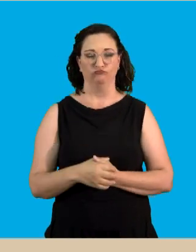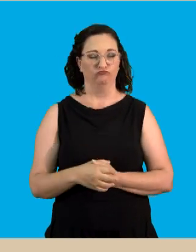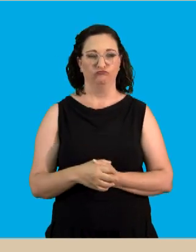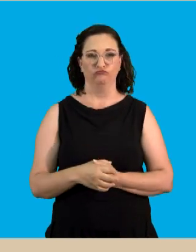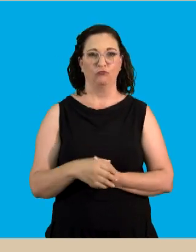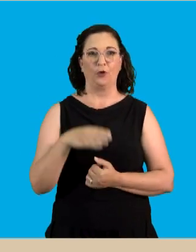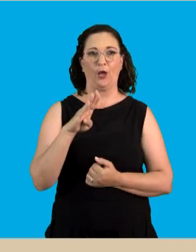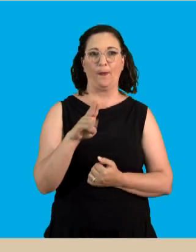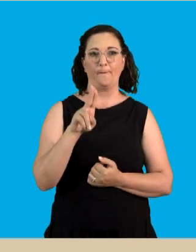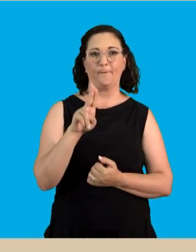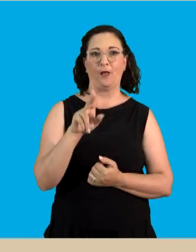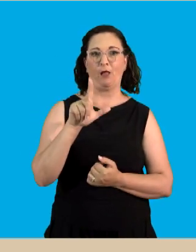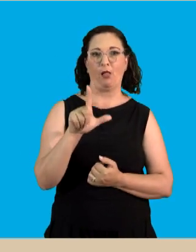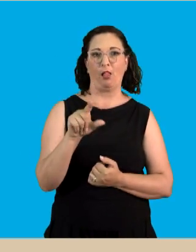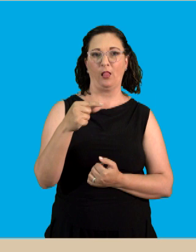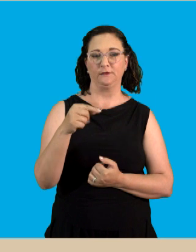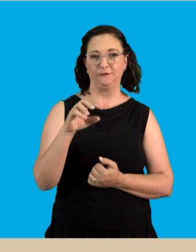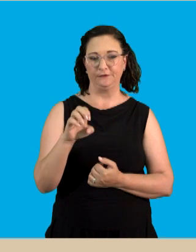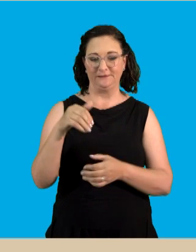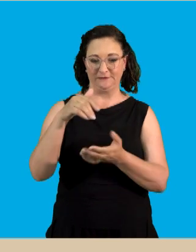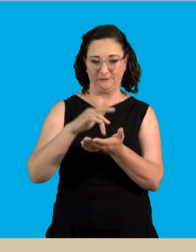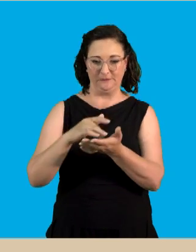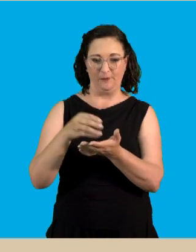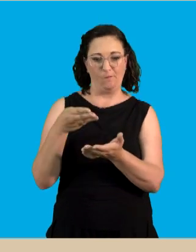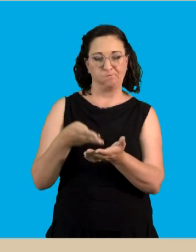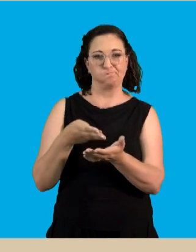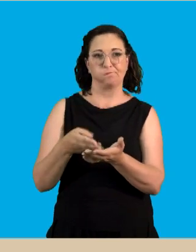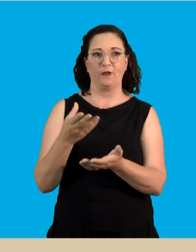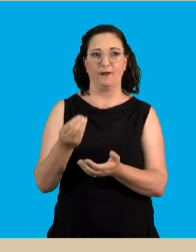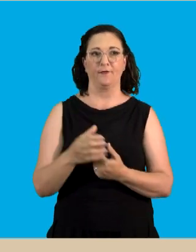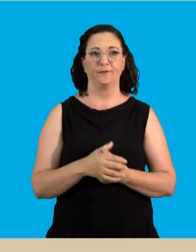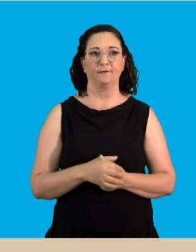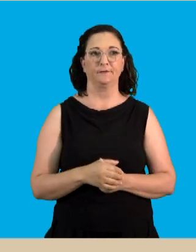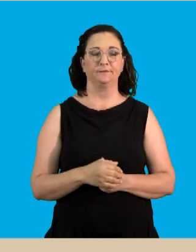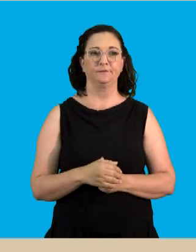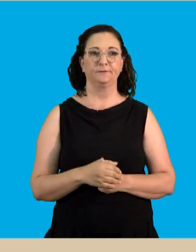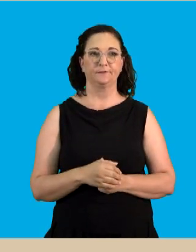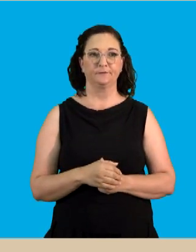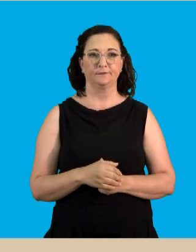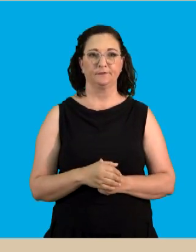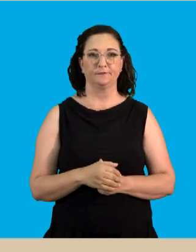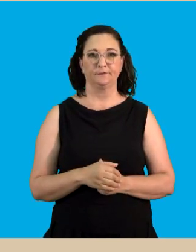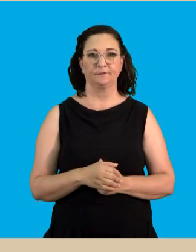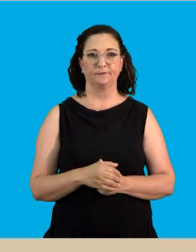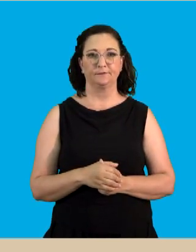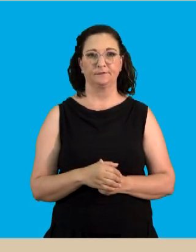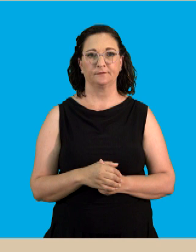the sun. It is the bulge. Okay, the bulge is what is at the center of our Milky Way.